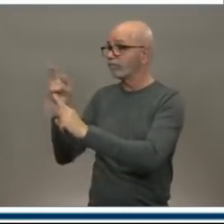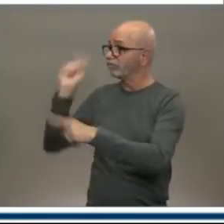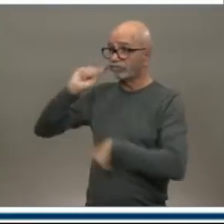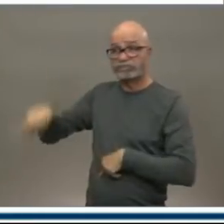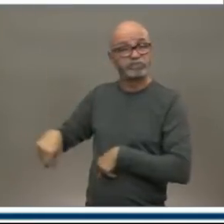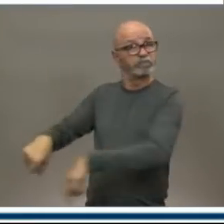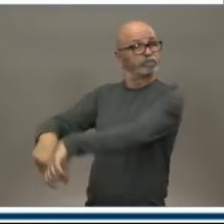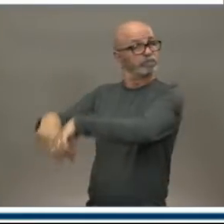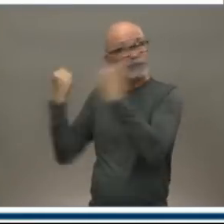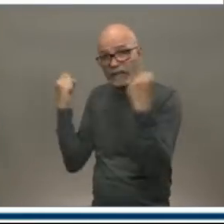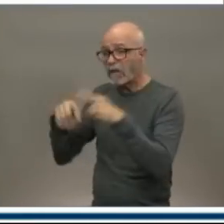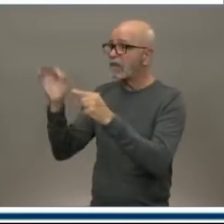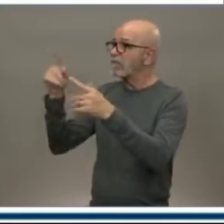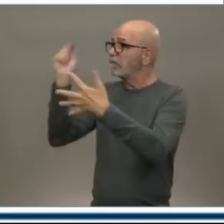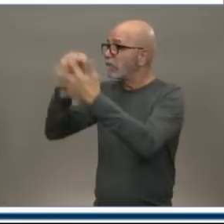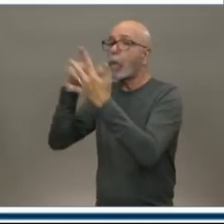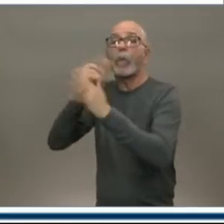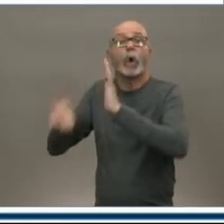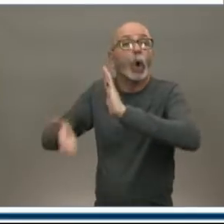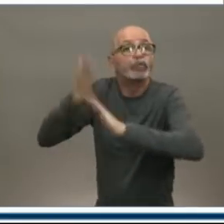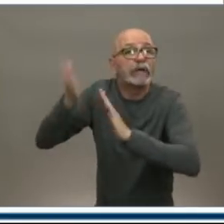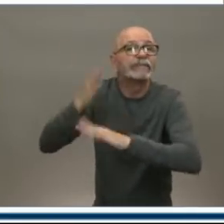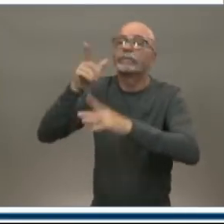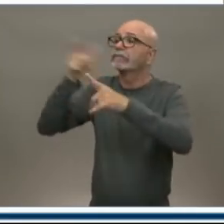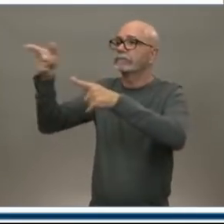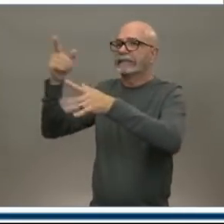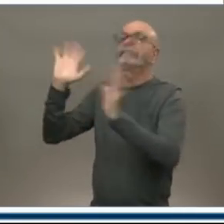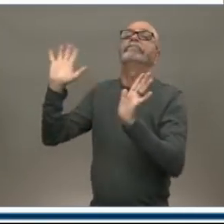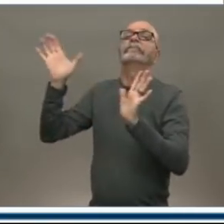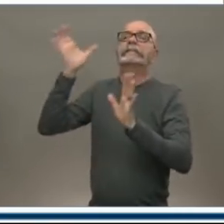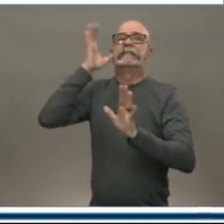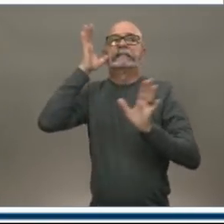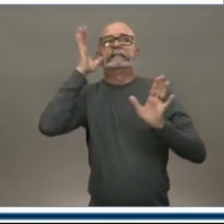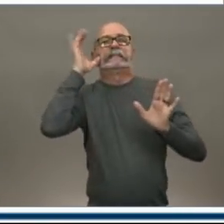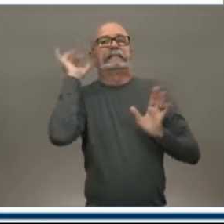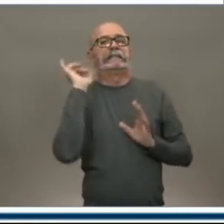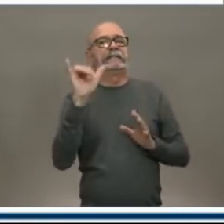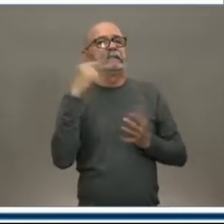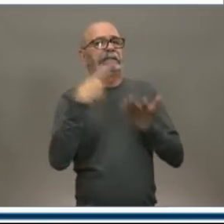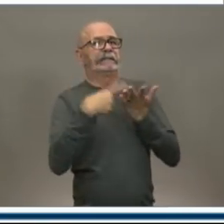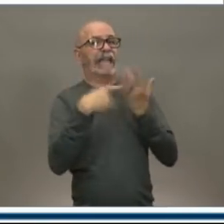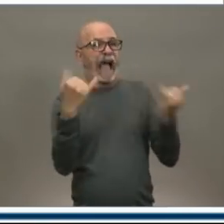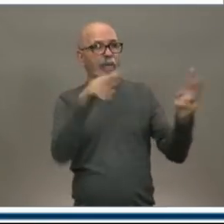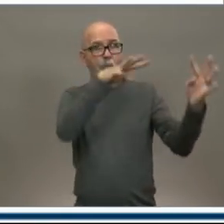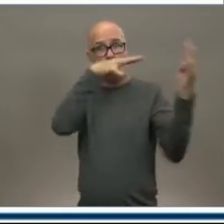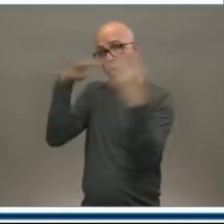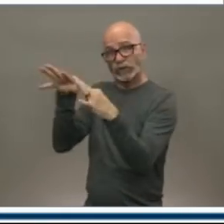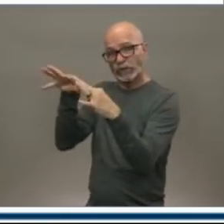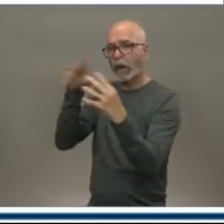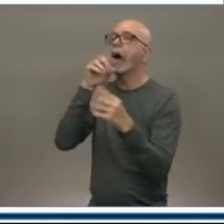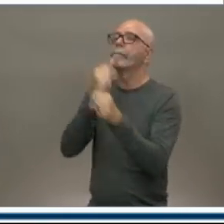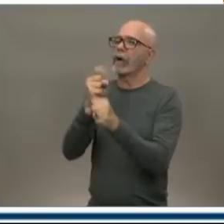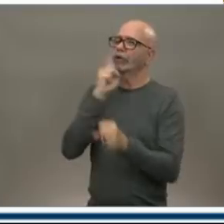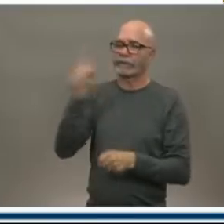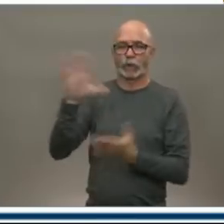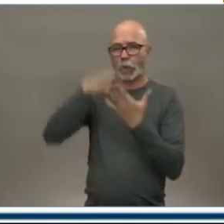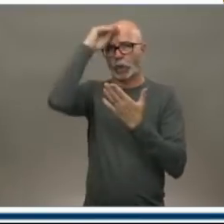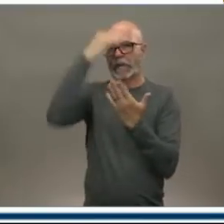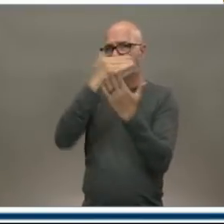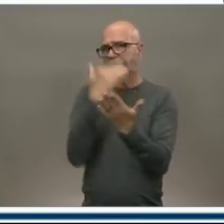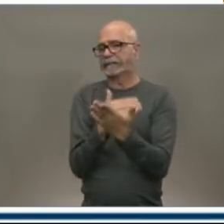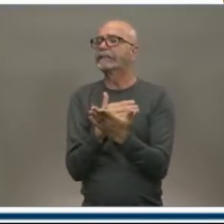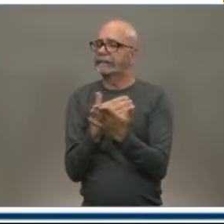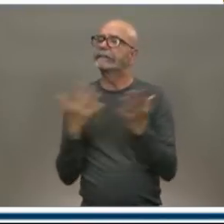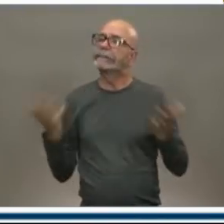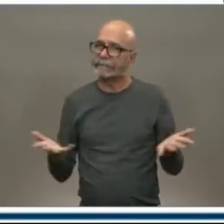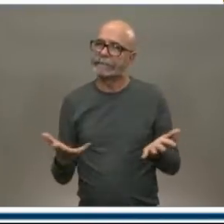event, hopefully they're listening to what's been discussed and learning from that. Next question will go to Brian Flynn with All Nova